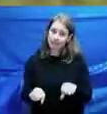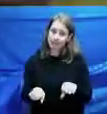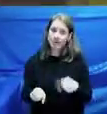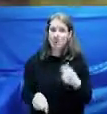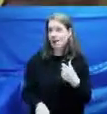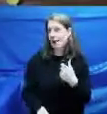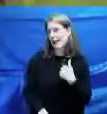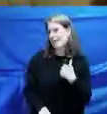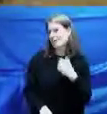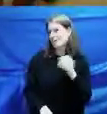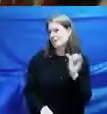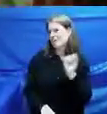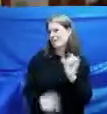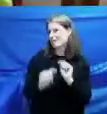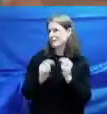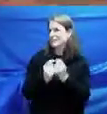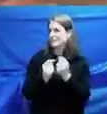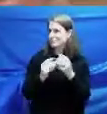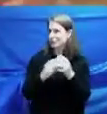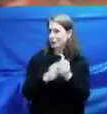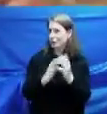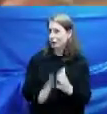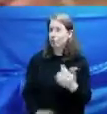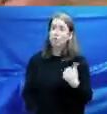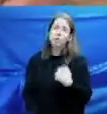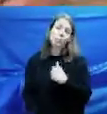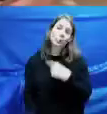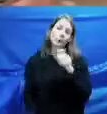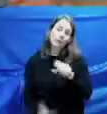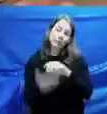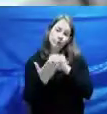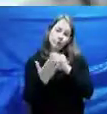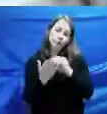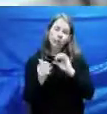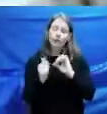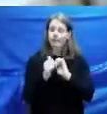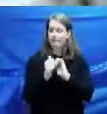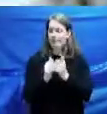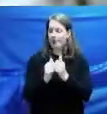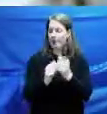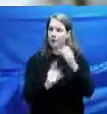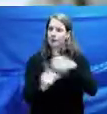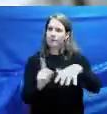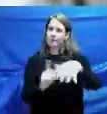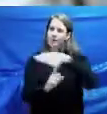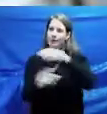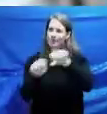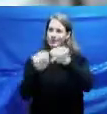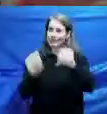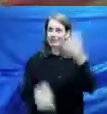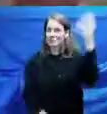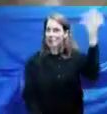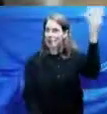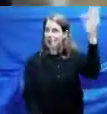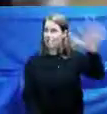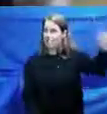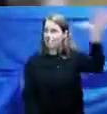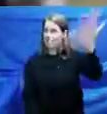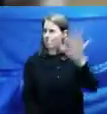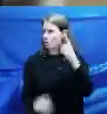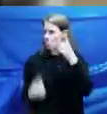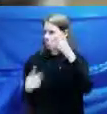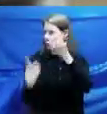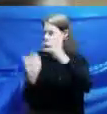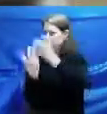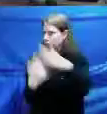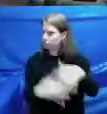leader. We had to learn how an environmental system in the wild would work and then simulate that with the materials